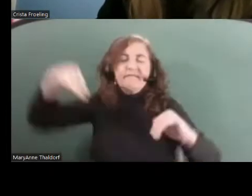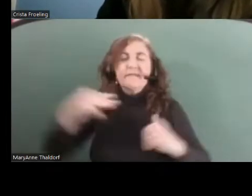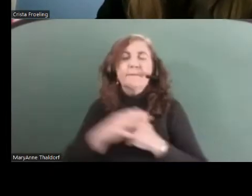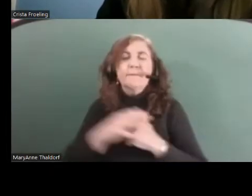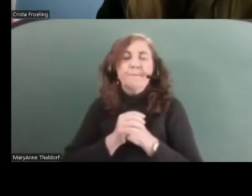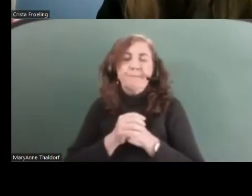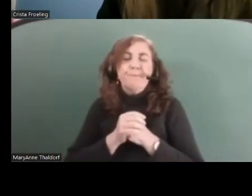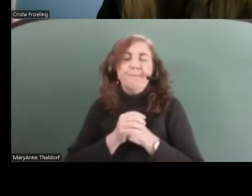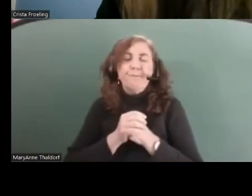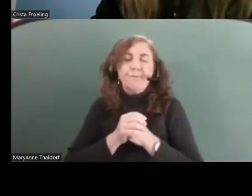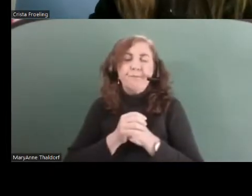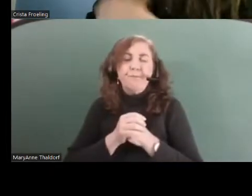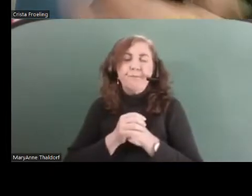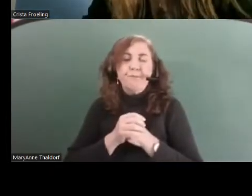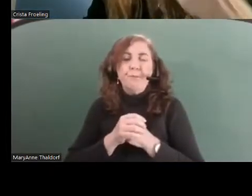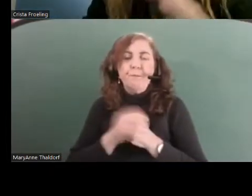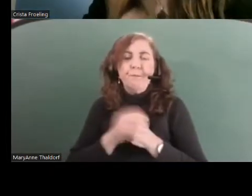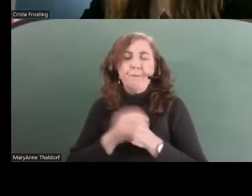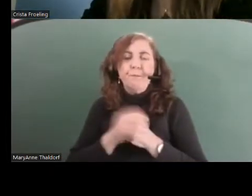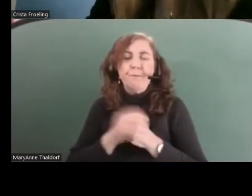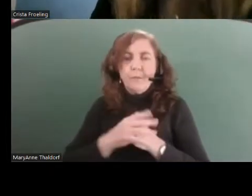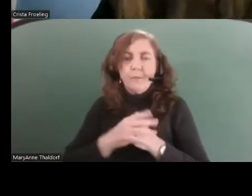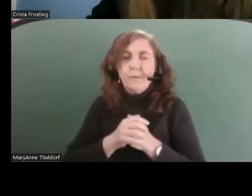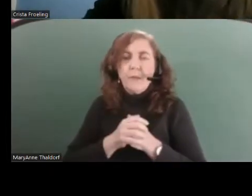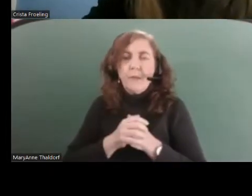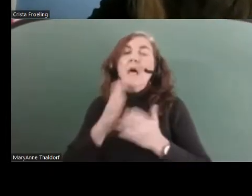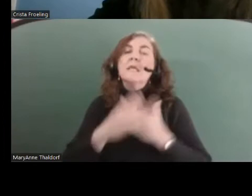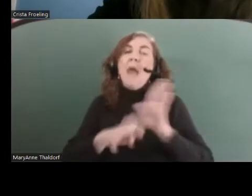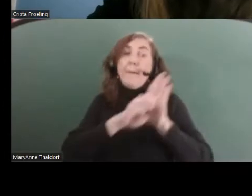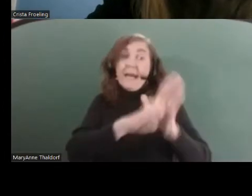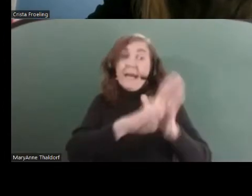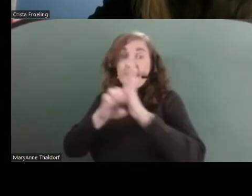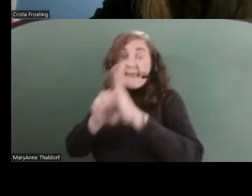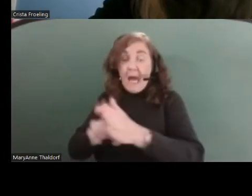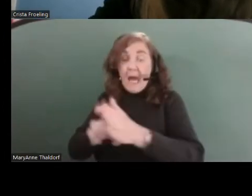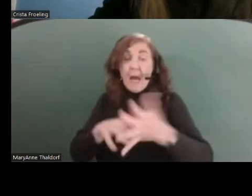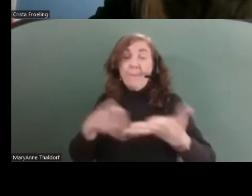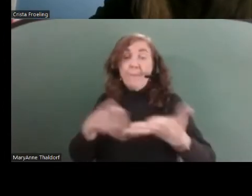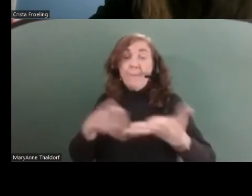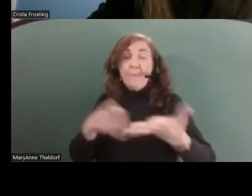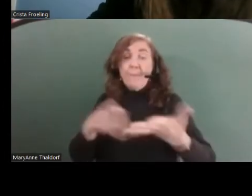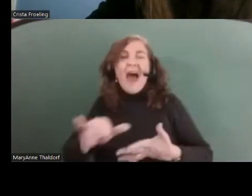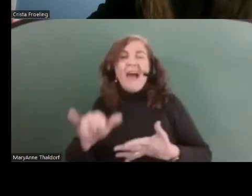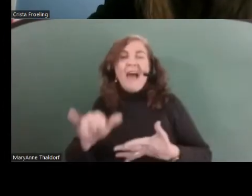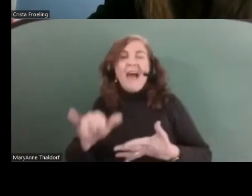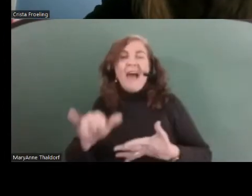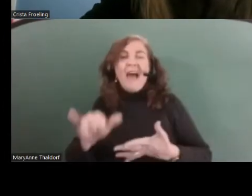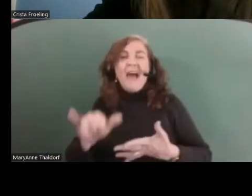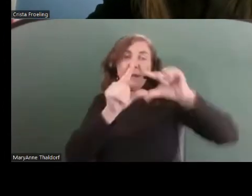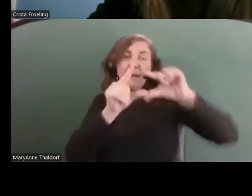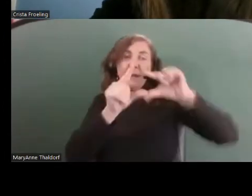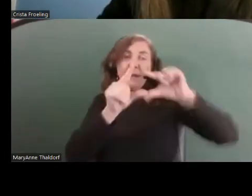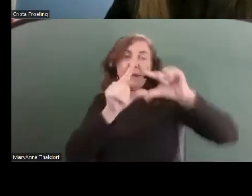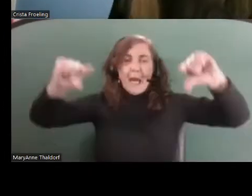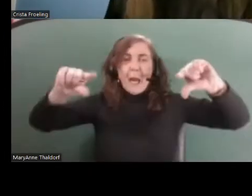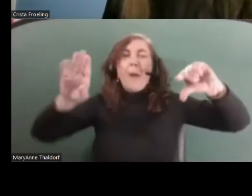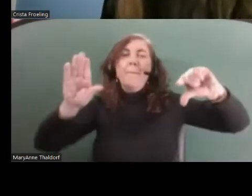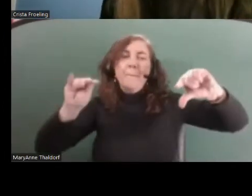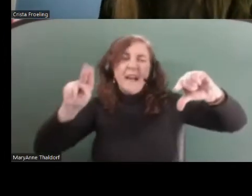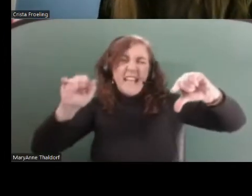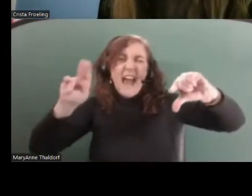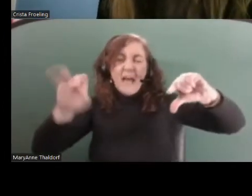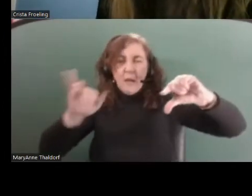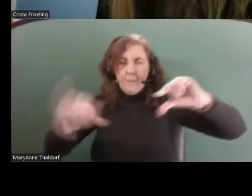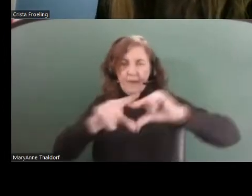Okay. These are some examples. There's a speech banana, but it's a bit lower. It's supposed to be covering all the speech